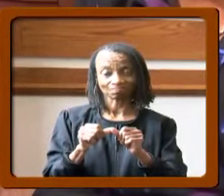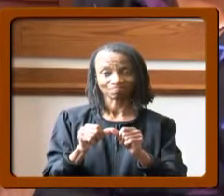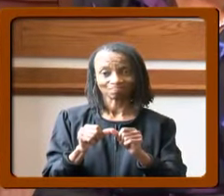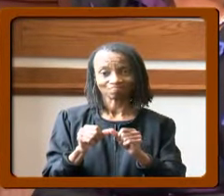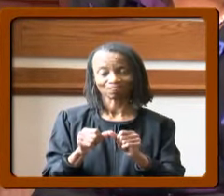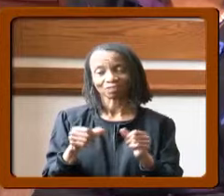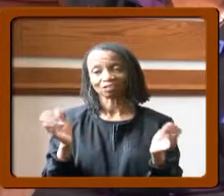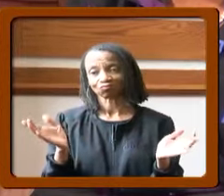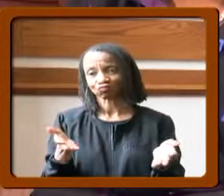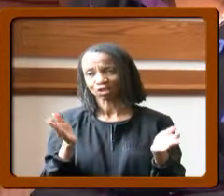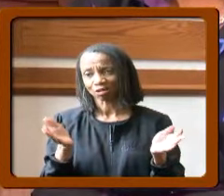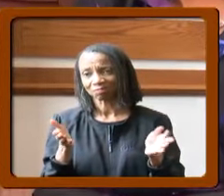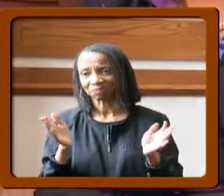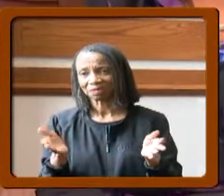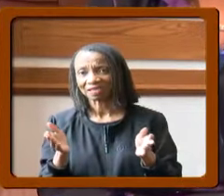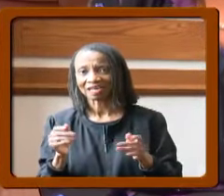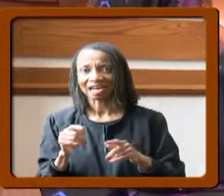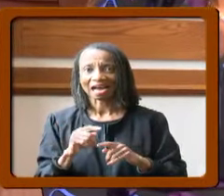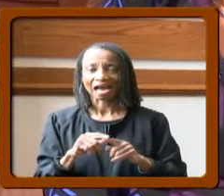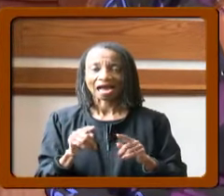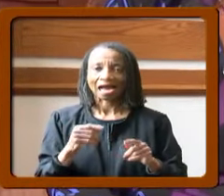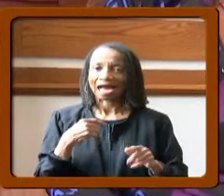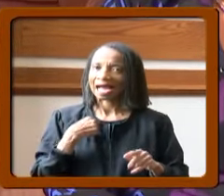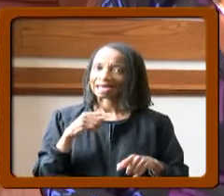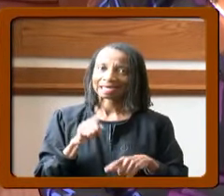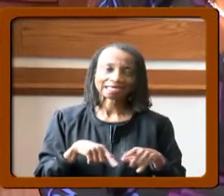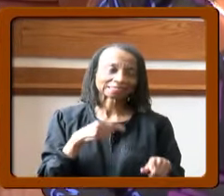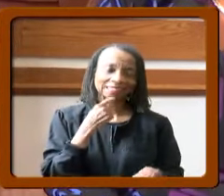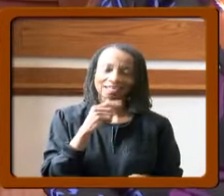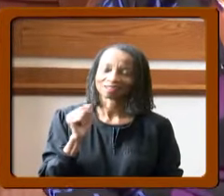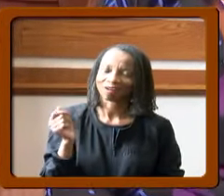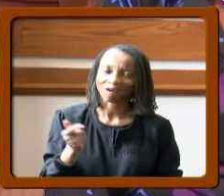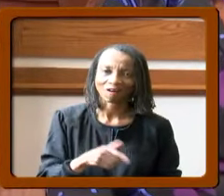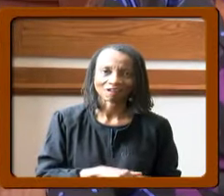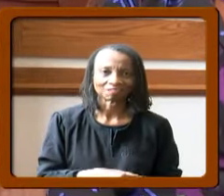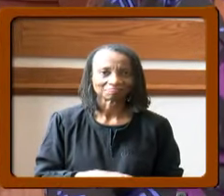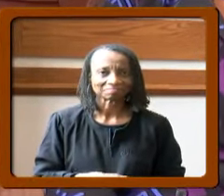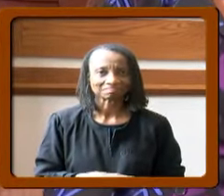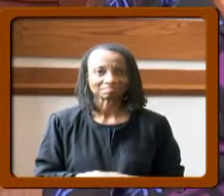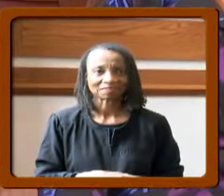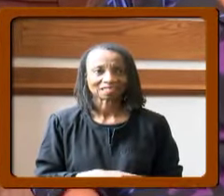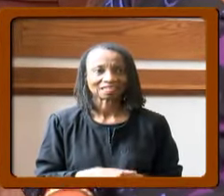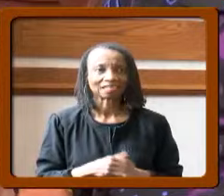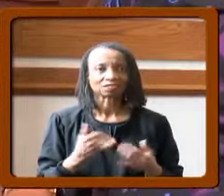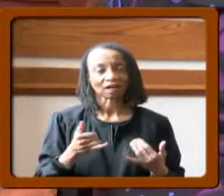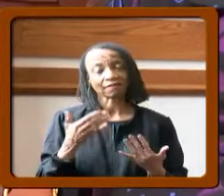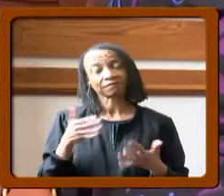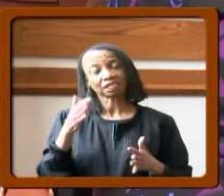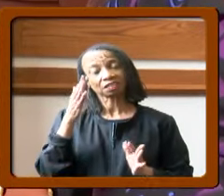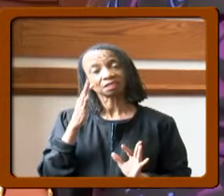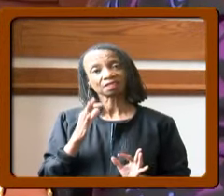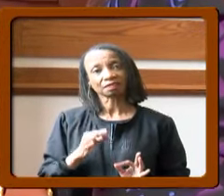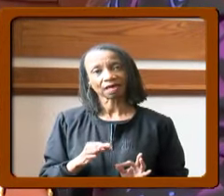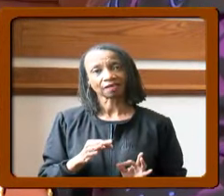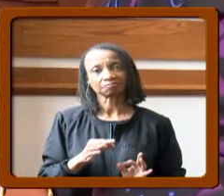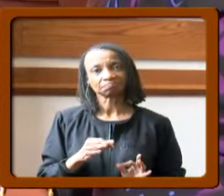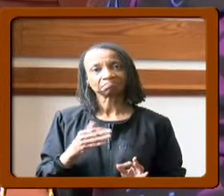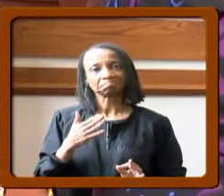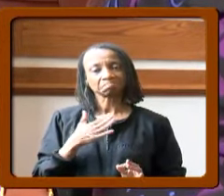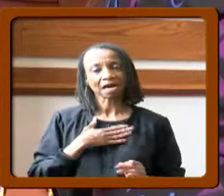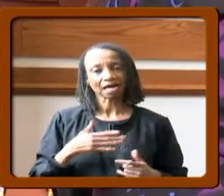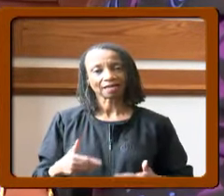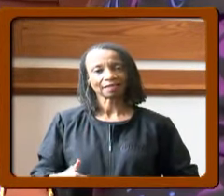it. But I just can't tell it all. And so I've decided to spend my